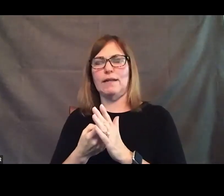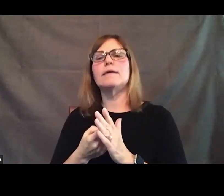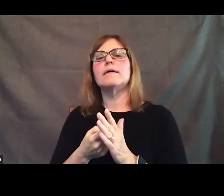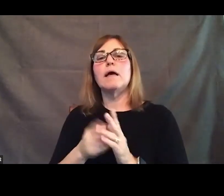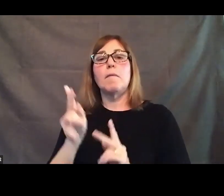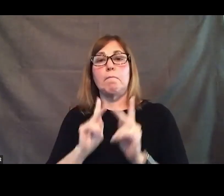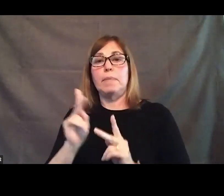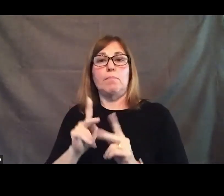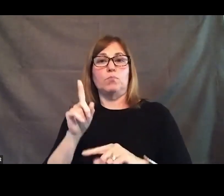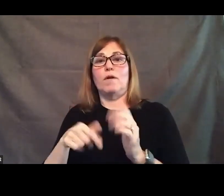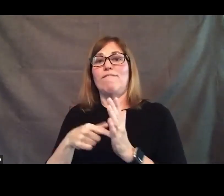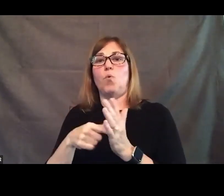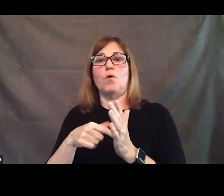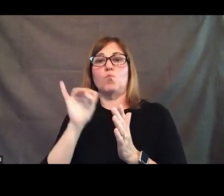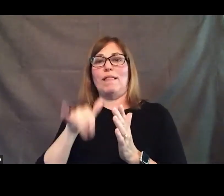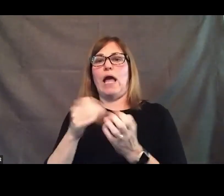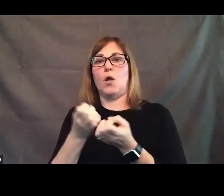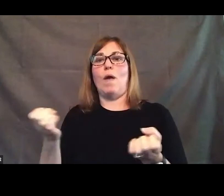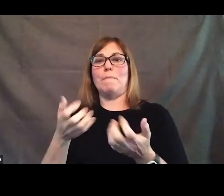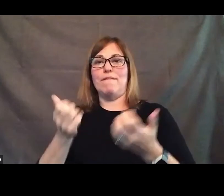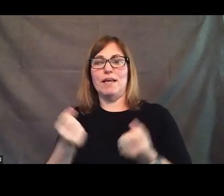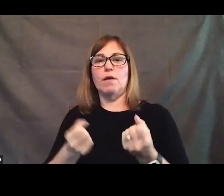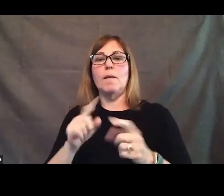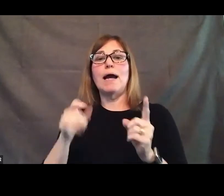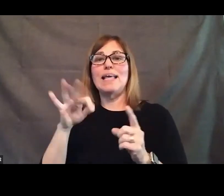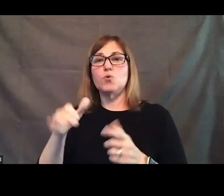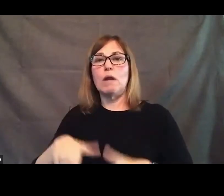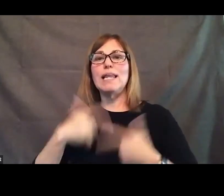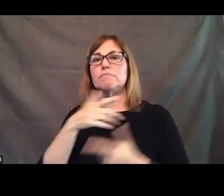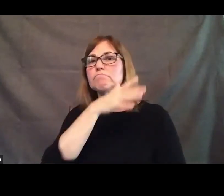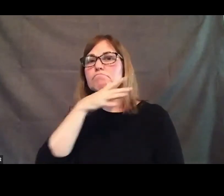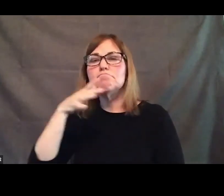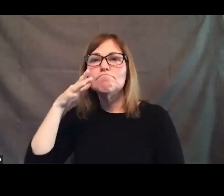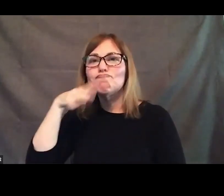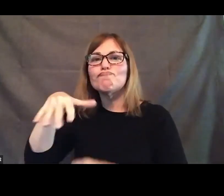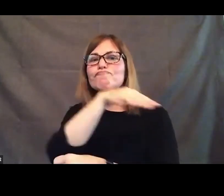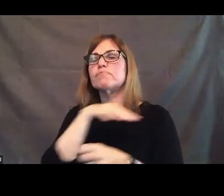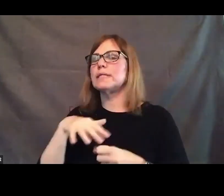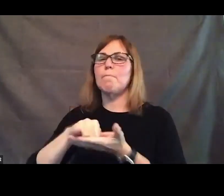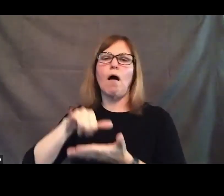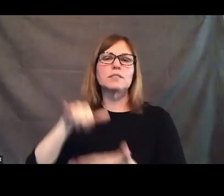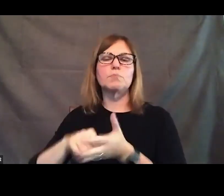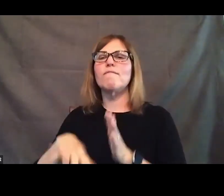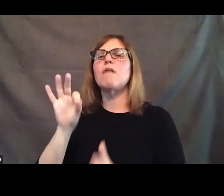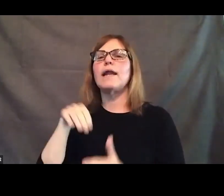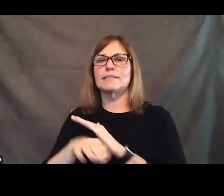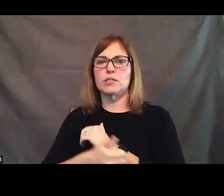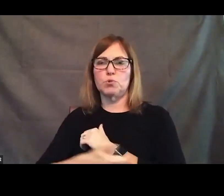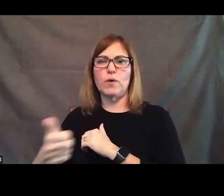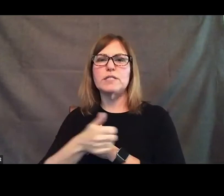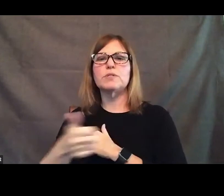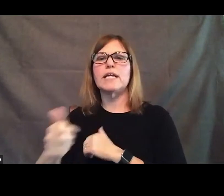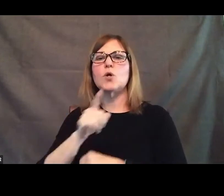But if you lived in a rural community, it was next to impossible to find. Our transit system has evolved over the past 50